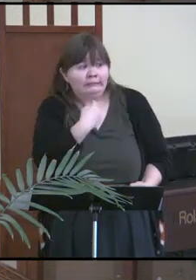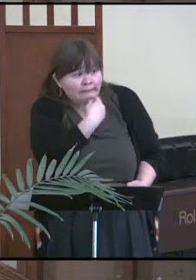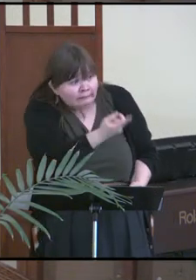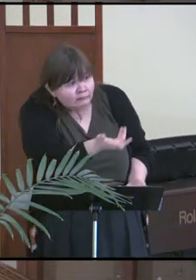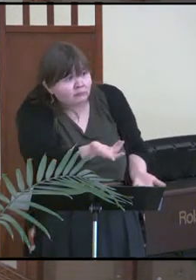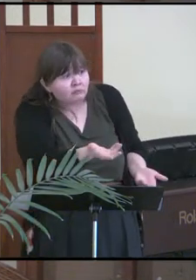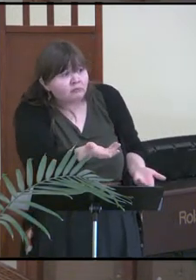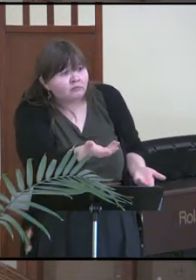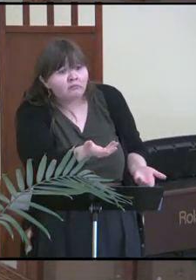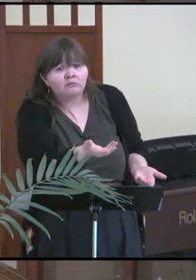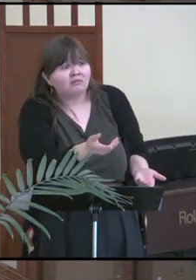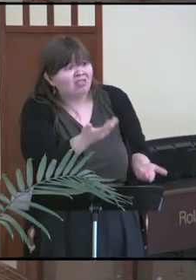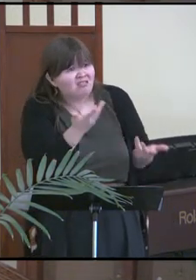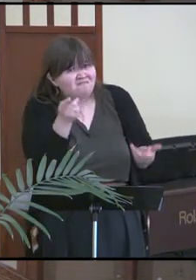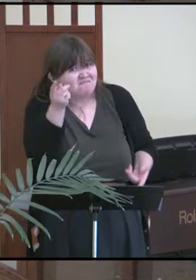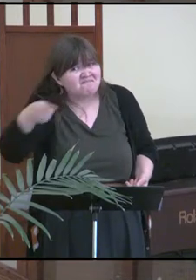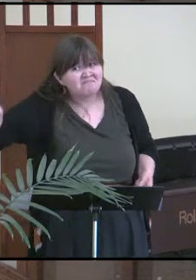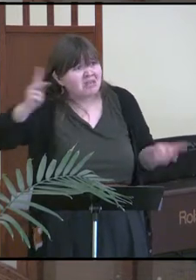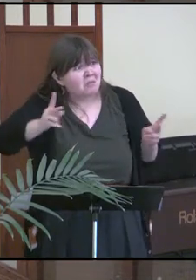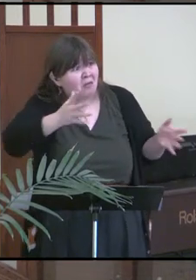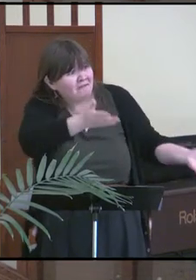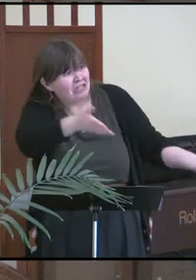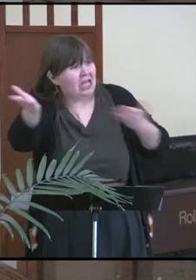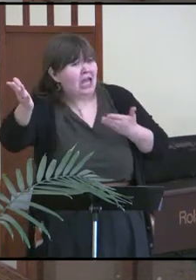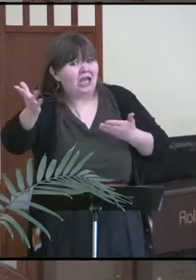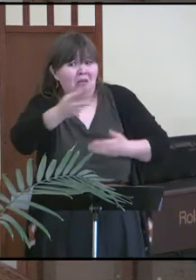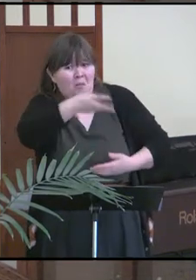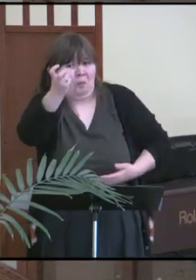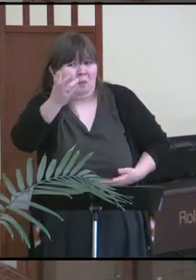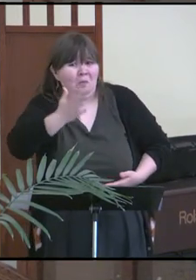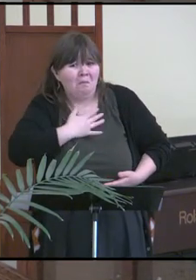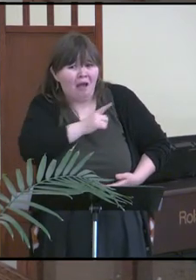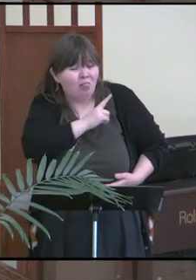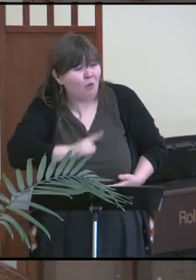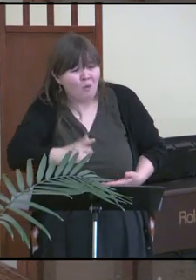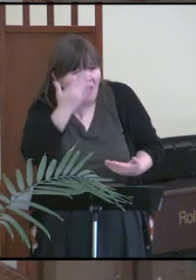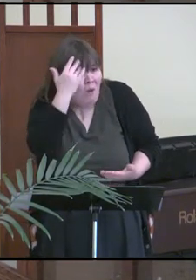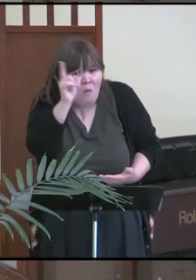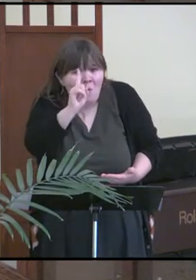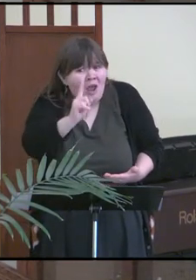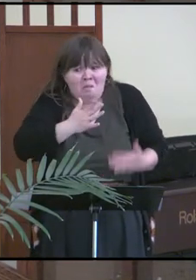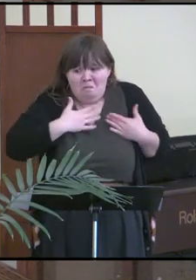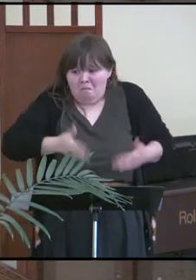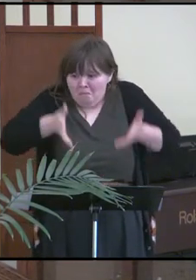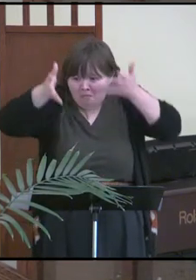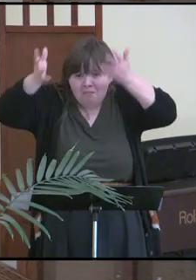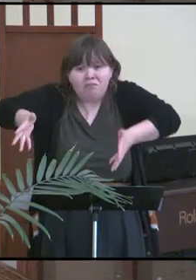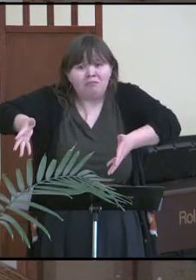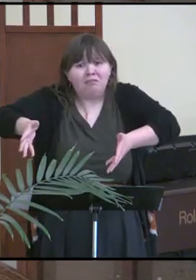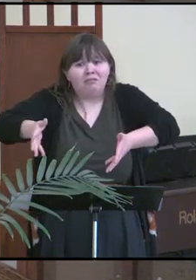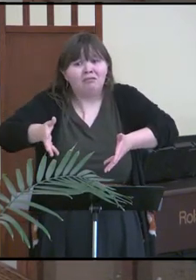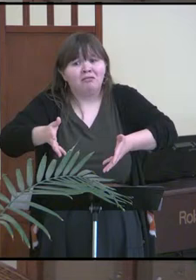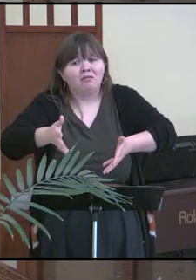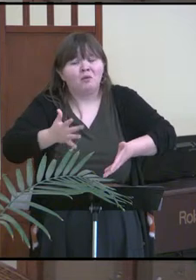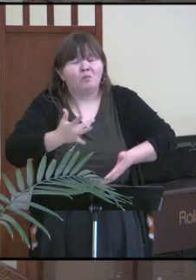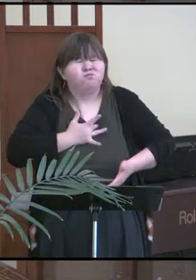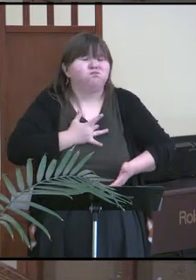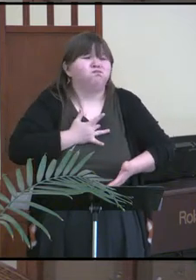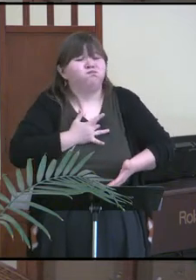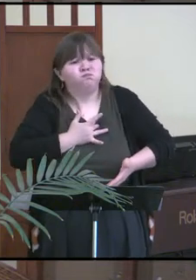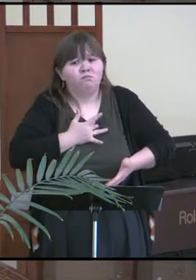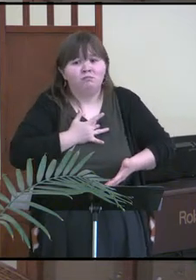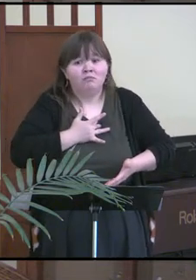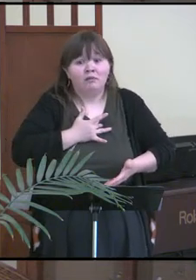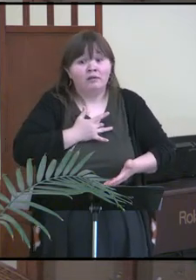loud, "They have taken away my Lord, and I do not know where they have laid him." A man